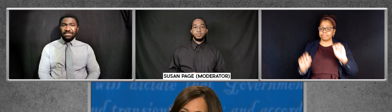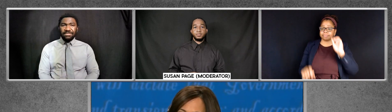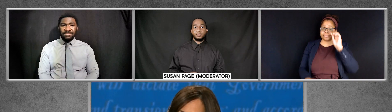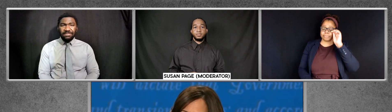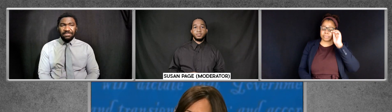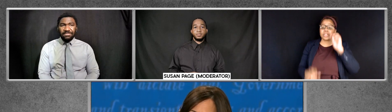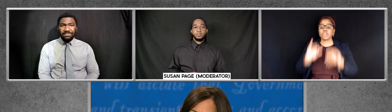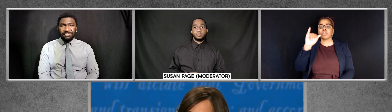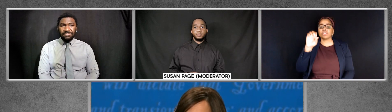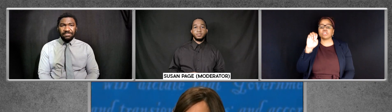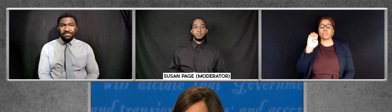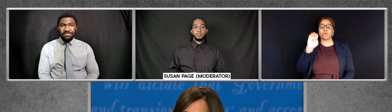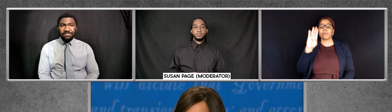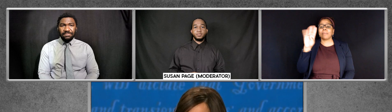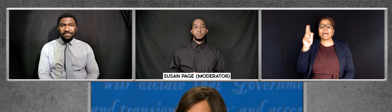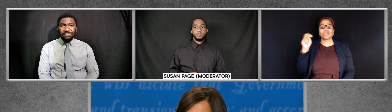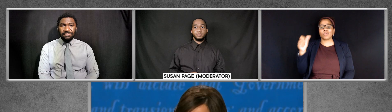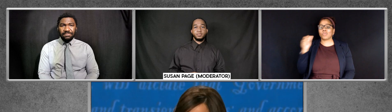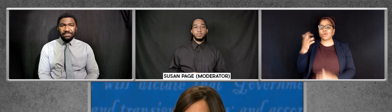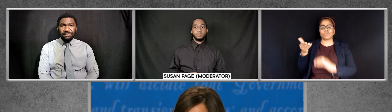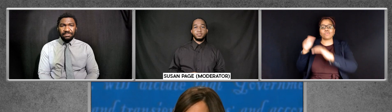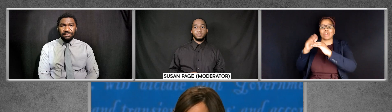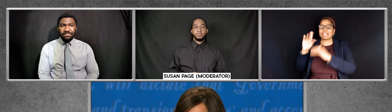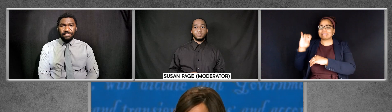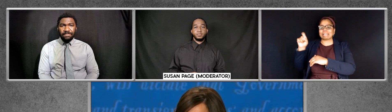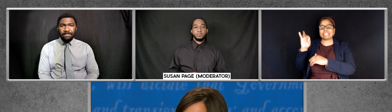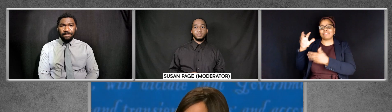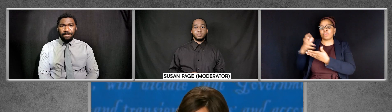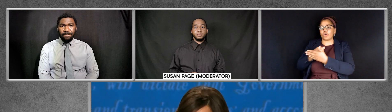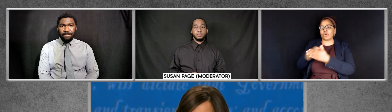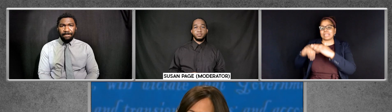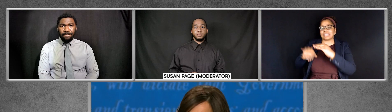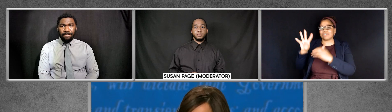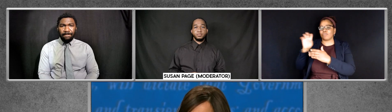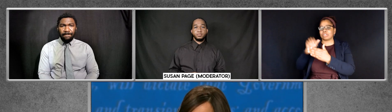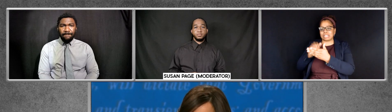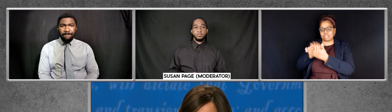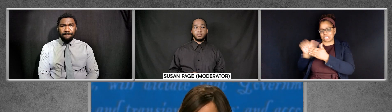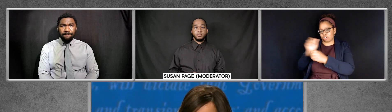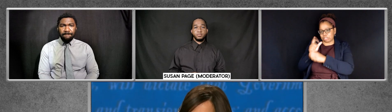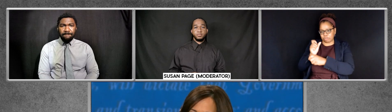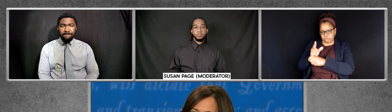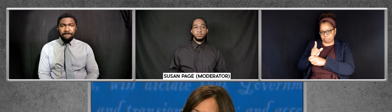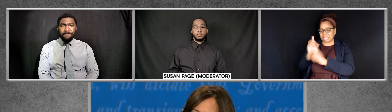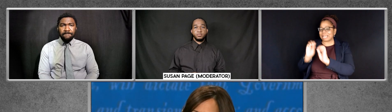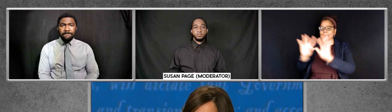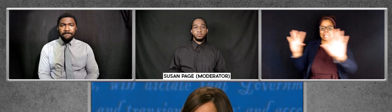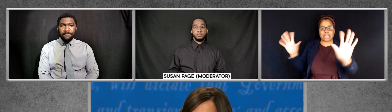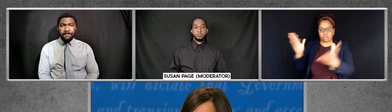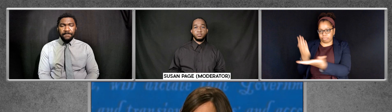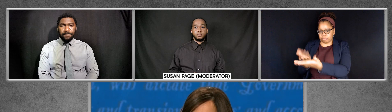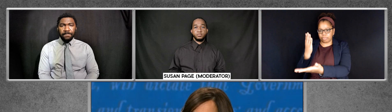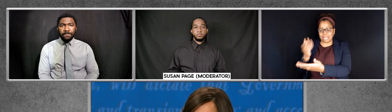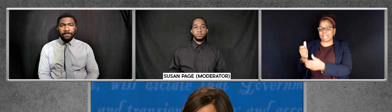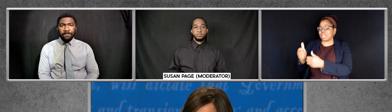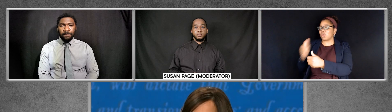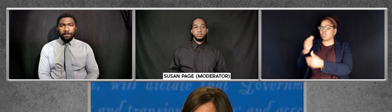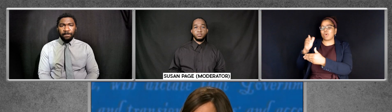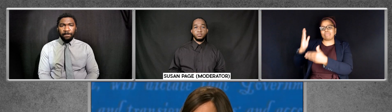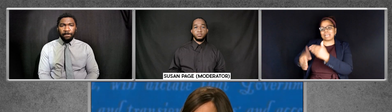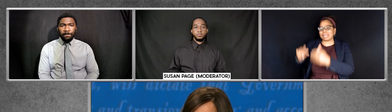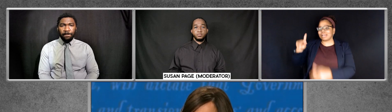Joe Biden will not raise taxes on anyone who makes less than $400,000 a year. He has been very clear about that. Joe Biden will not end fracking. He has been